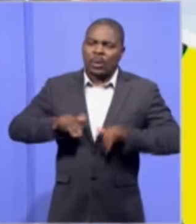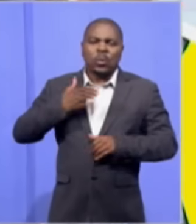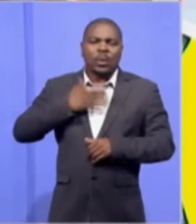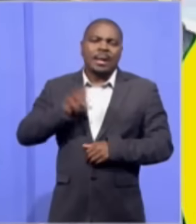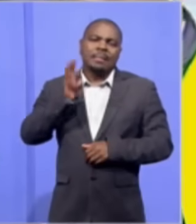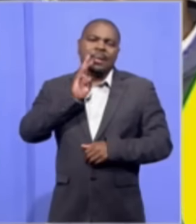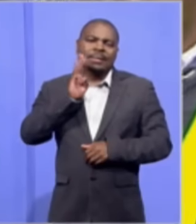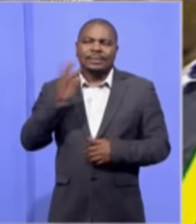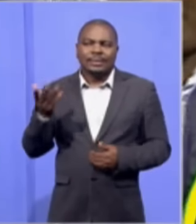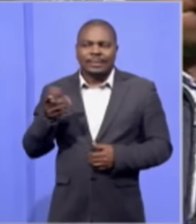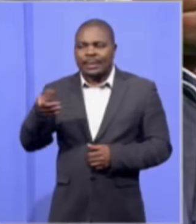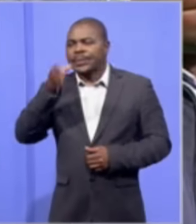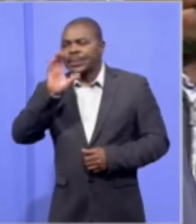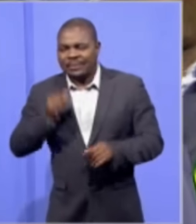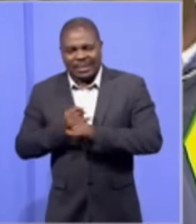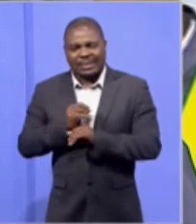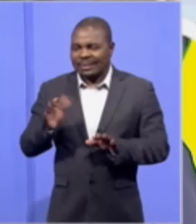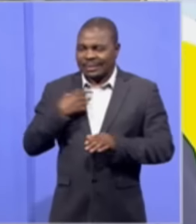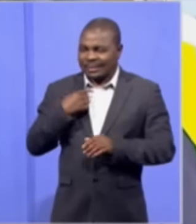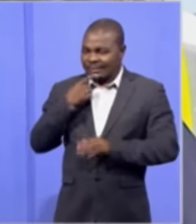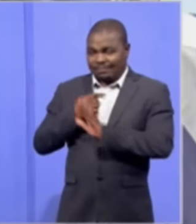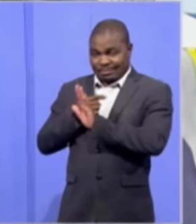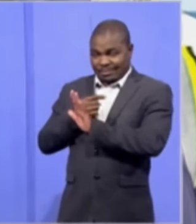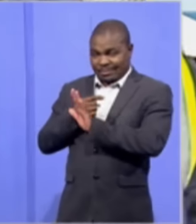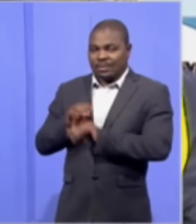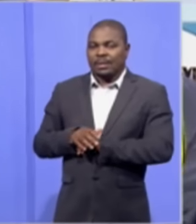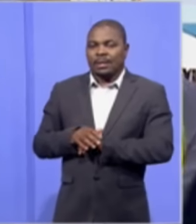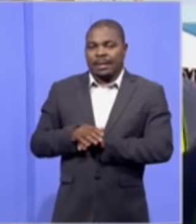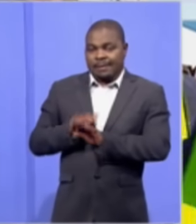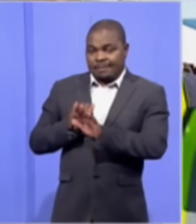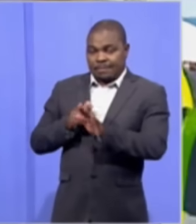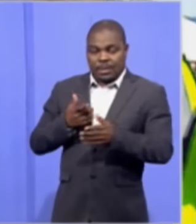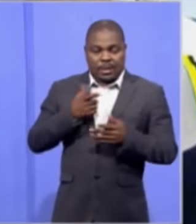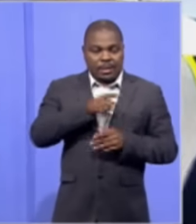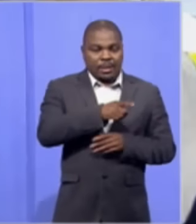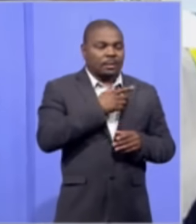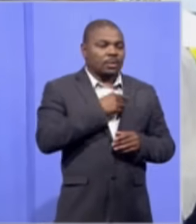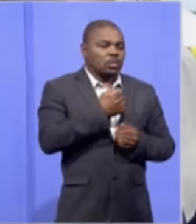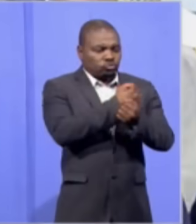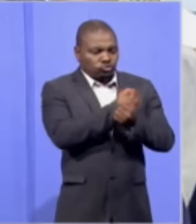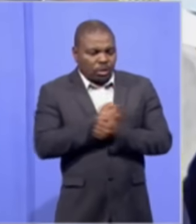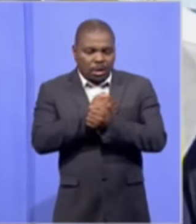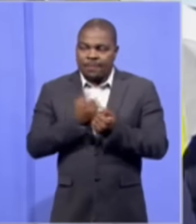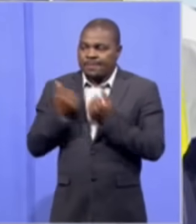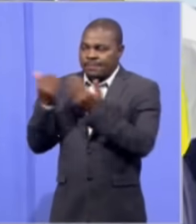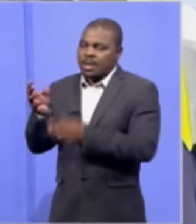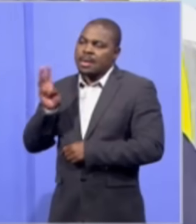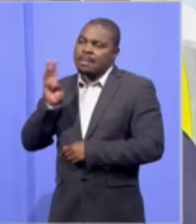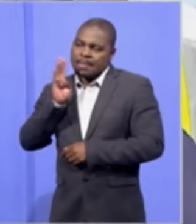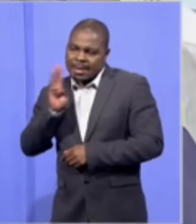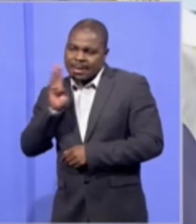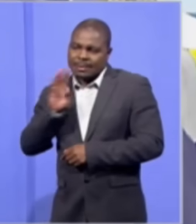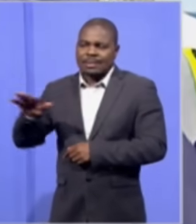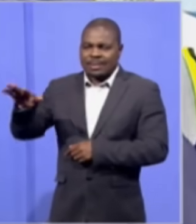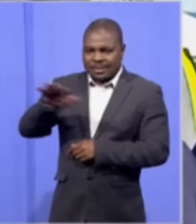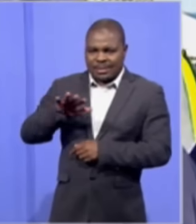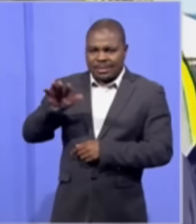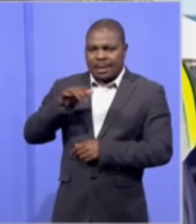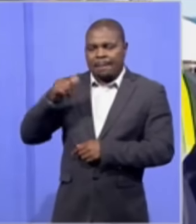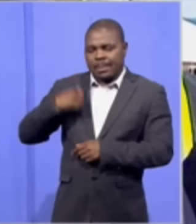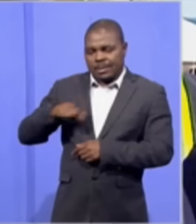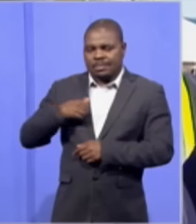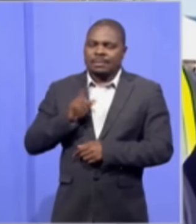batla ho wanwa ba dire batla hore ha o tswele pele di water tankers di ba thusa zingenelele ezinqwelo zika